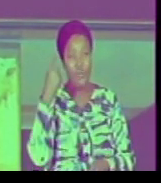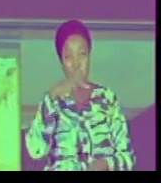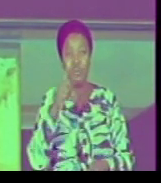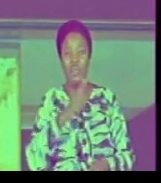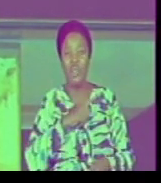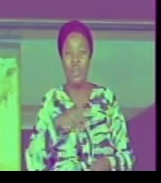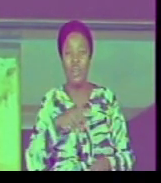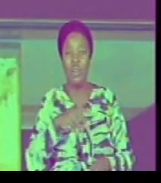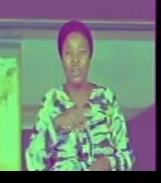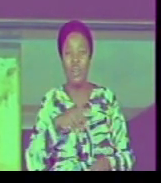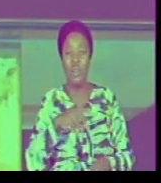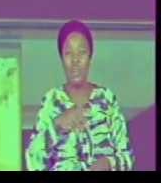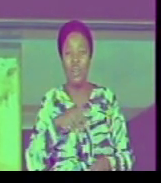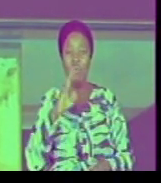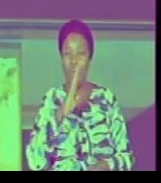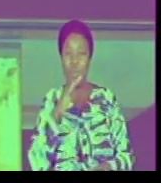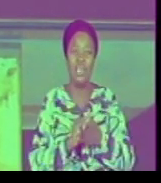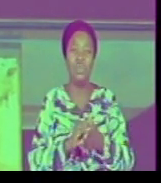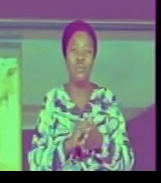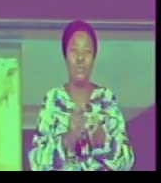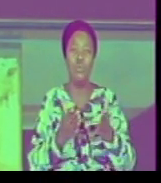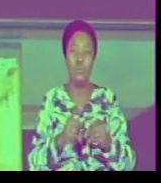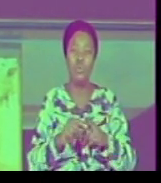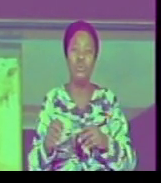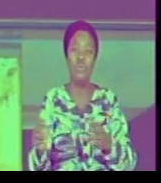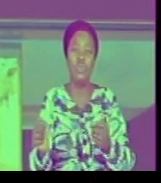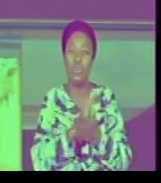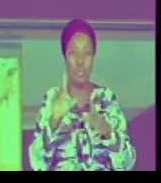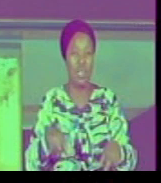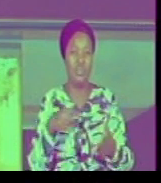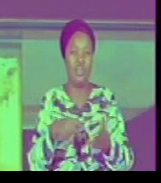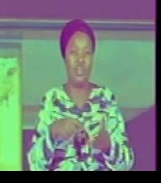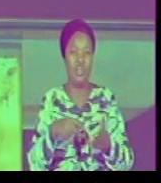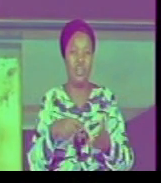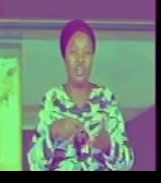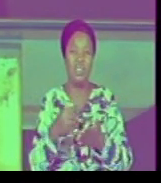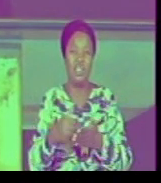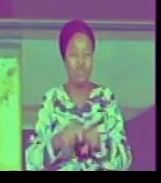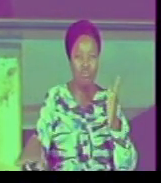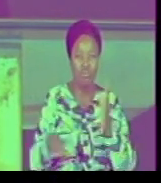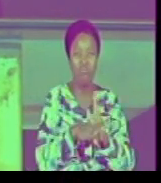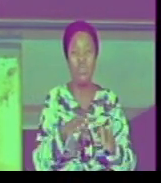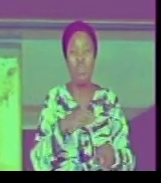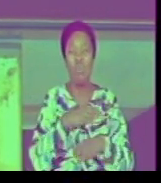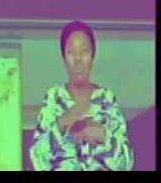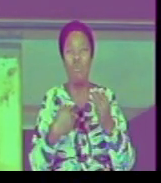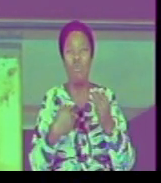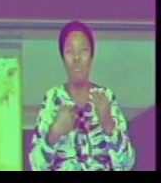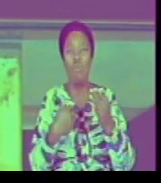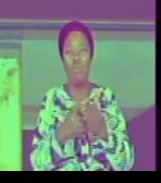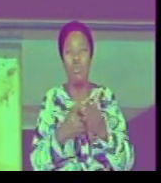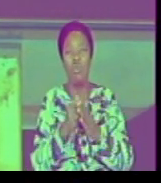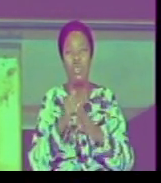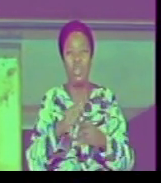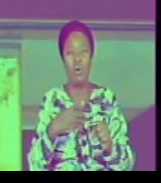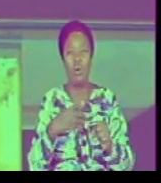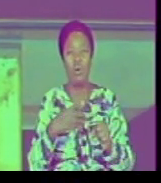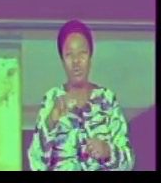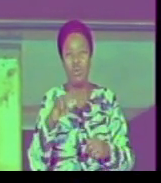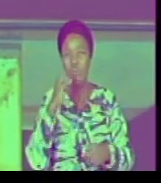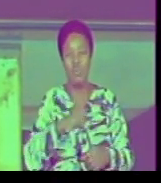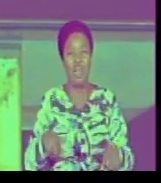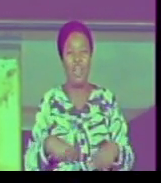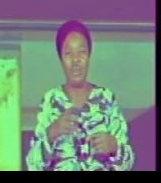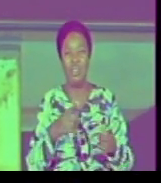off the remembrance of them from the earth. The righteous cry, and the Lord